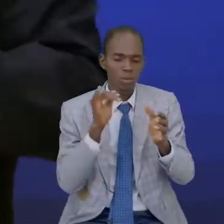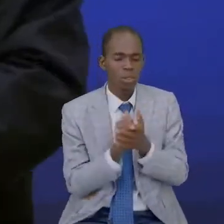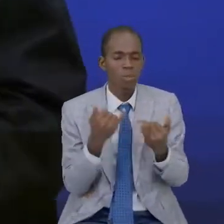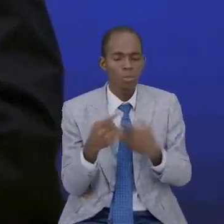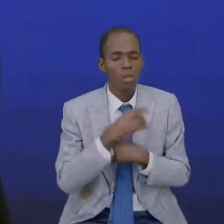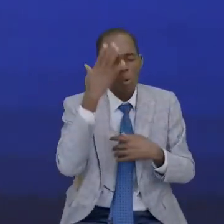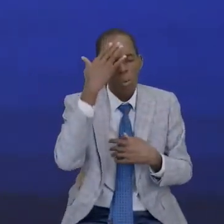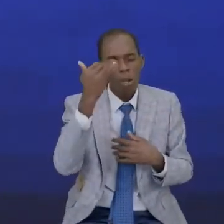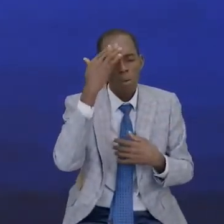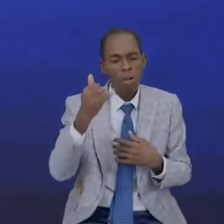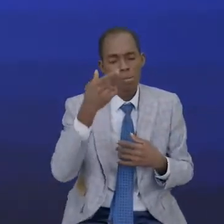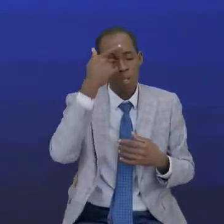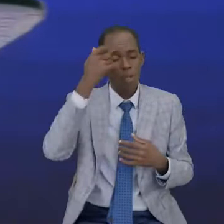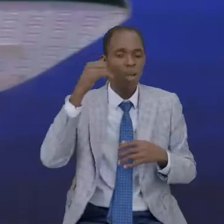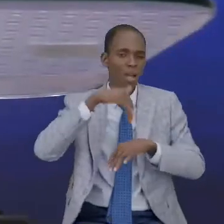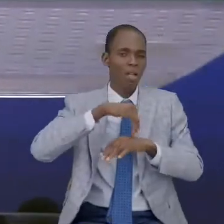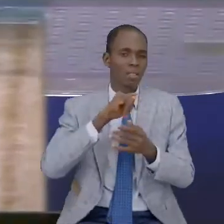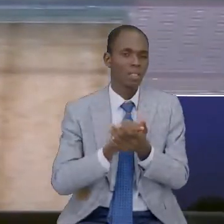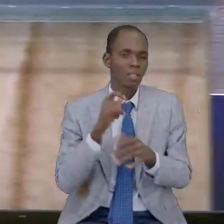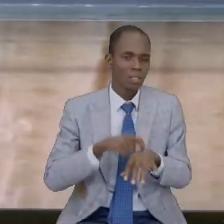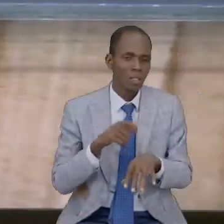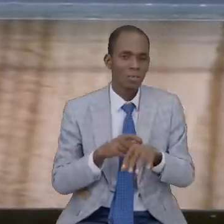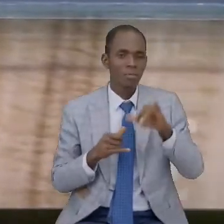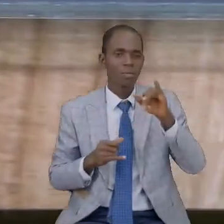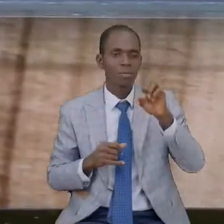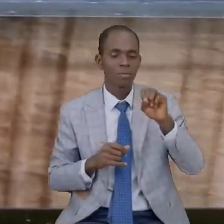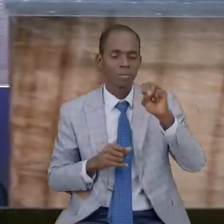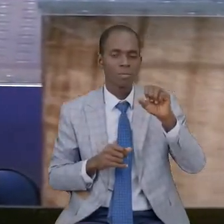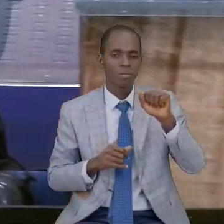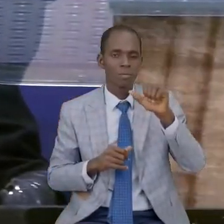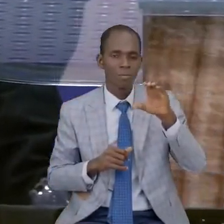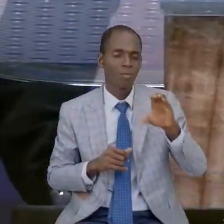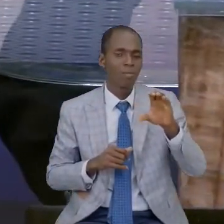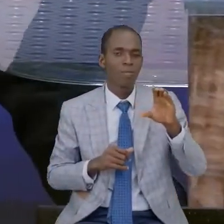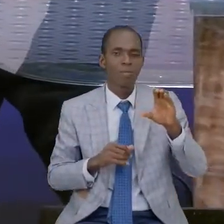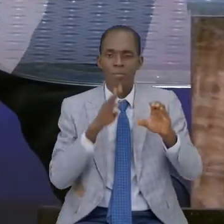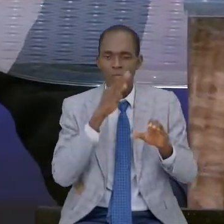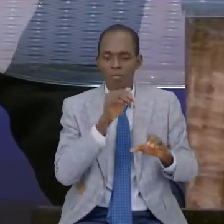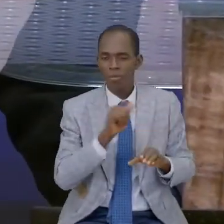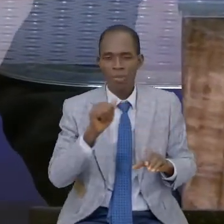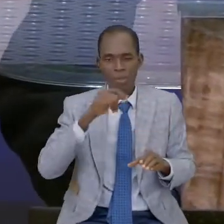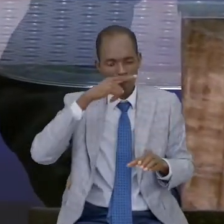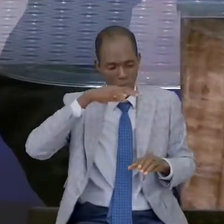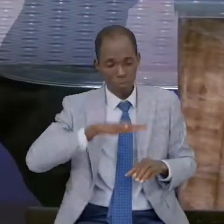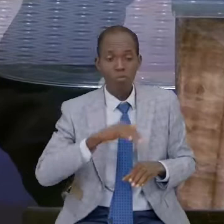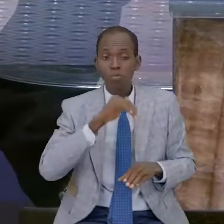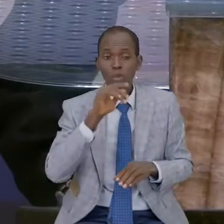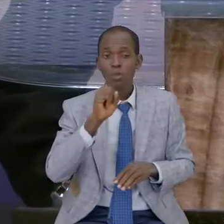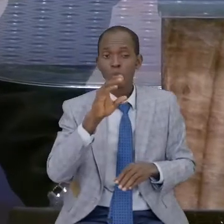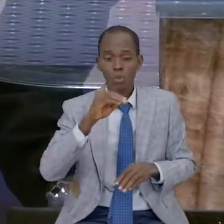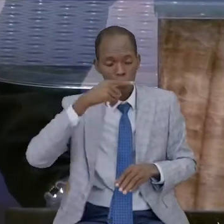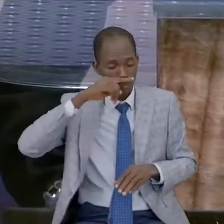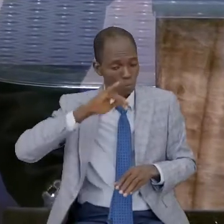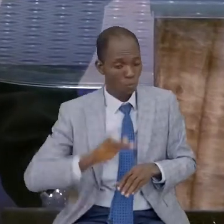cannot. Why? At that time, Isaac, being a child, not a toddler, and not